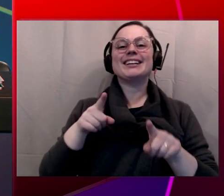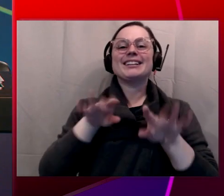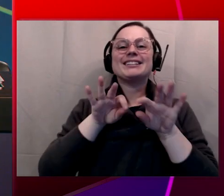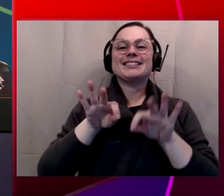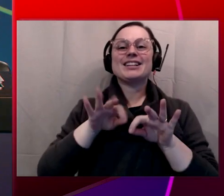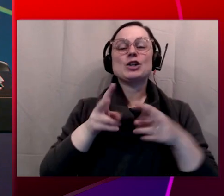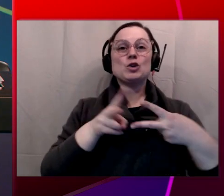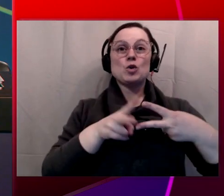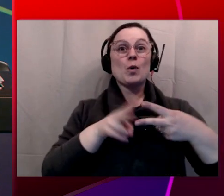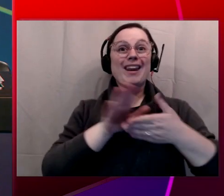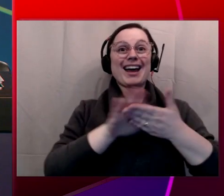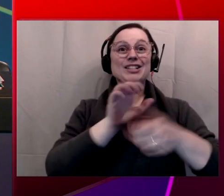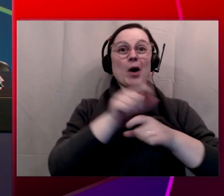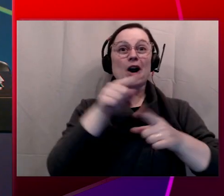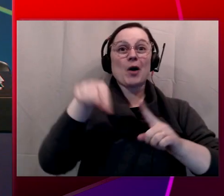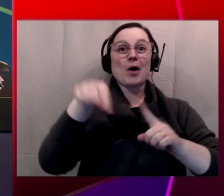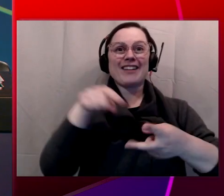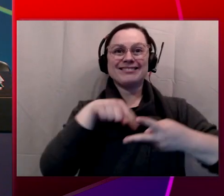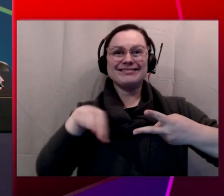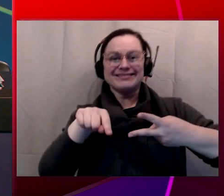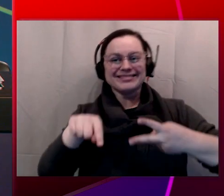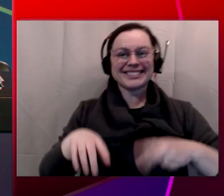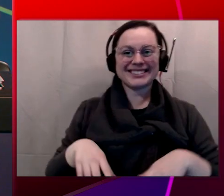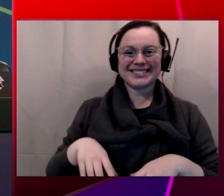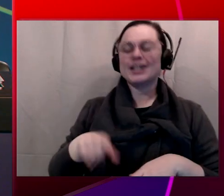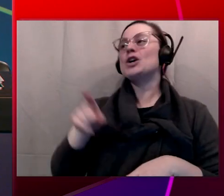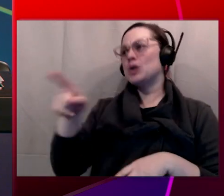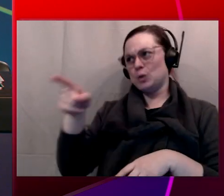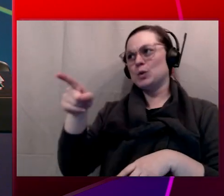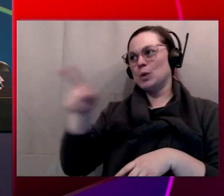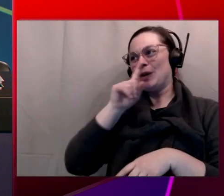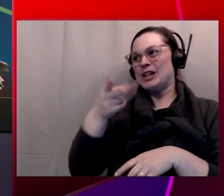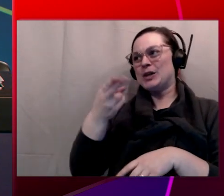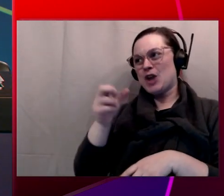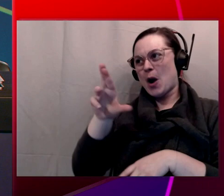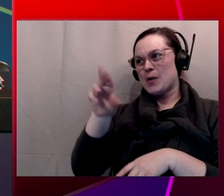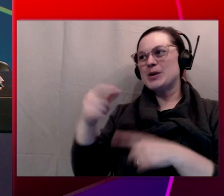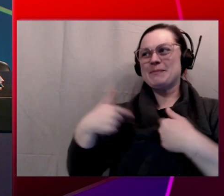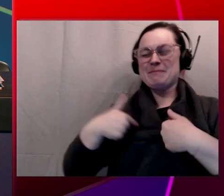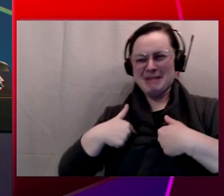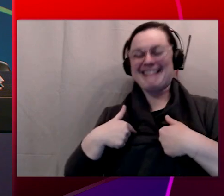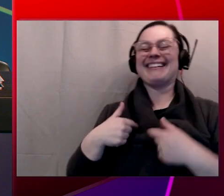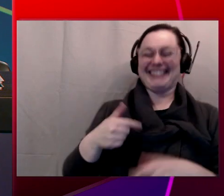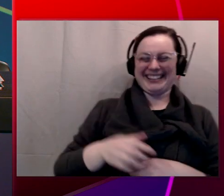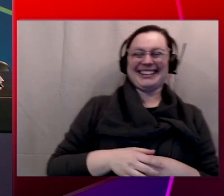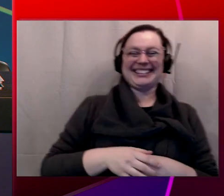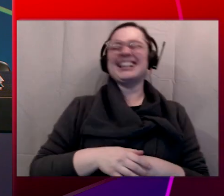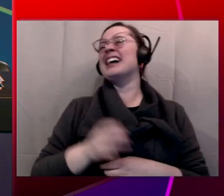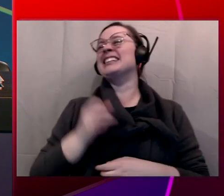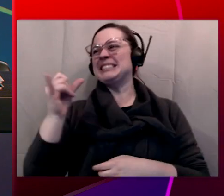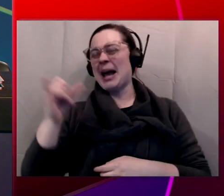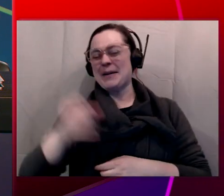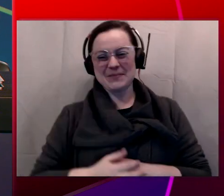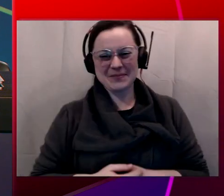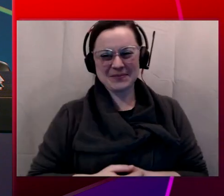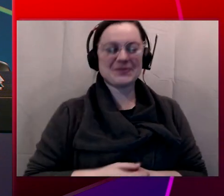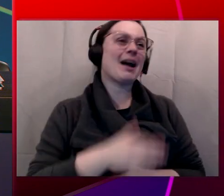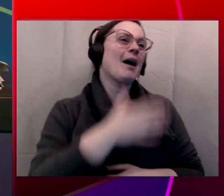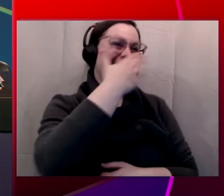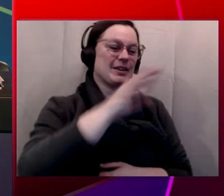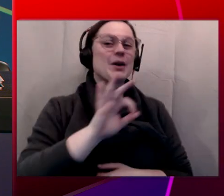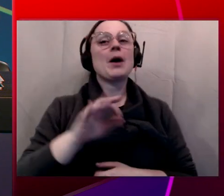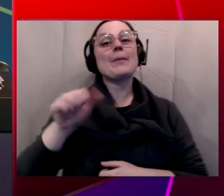workarounds. You're a real hero to me, okay? You're a real hero to me too. Yeah, thank you. So he wrote that there are